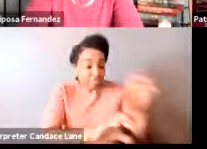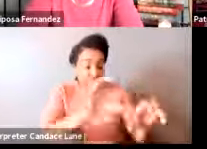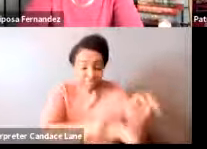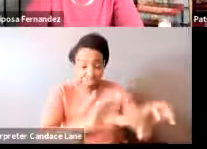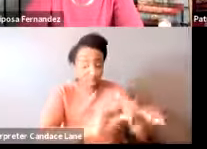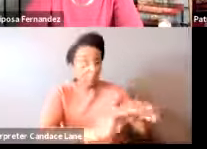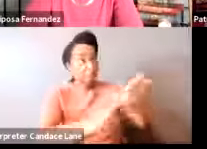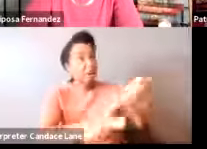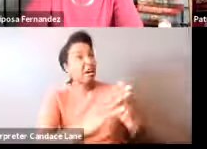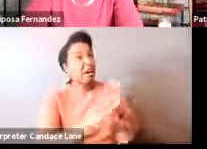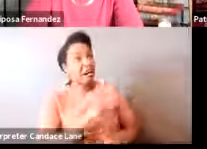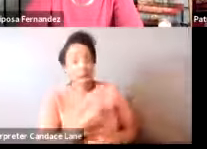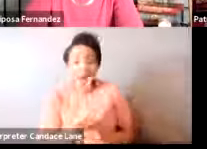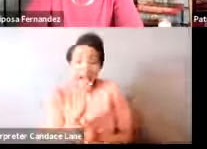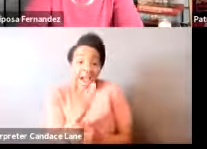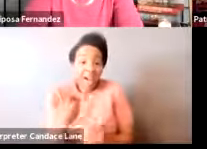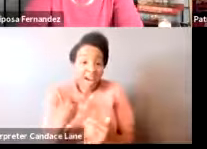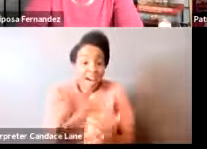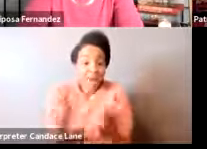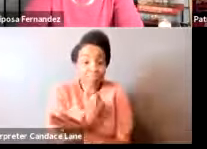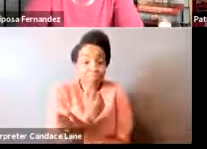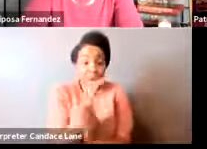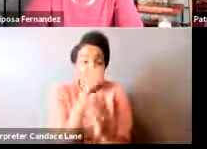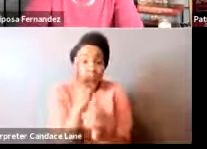And I got to make an art piece out of that.